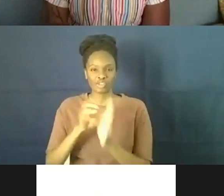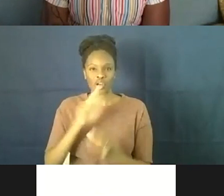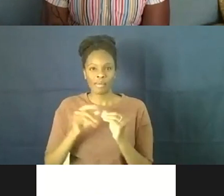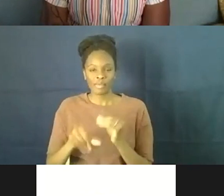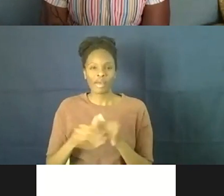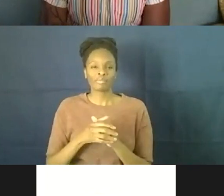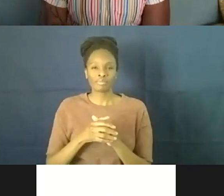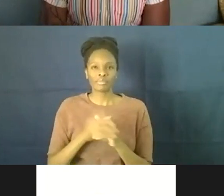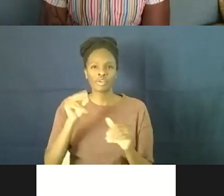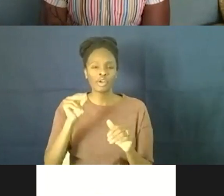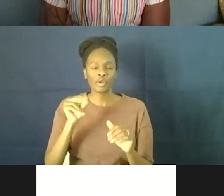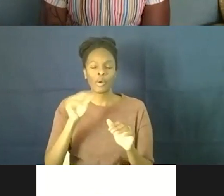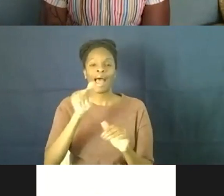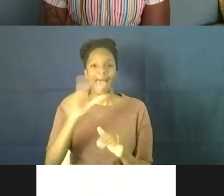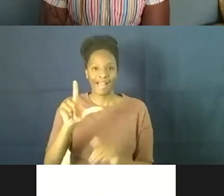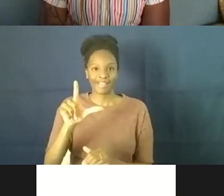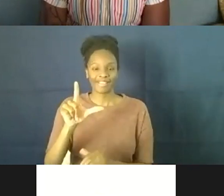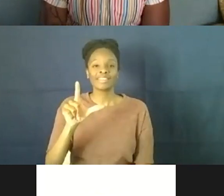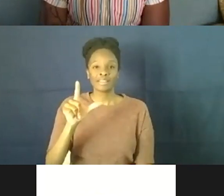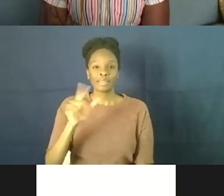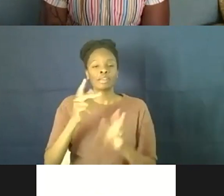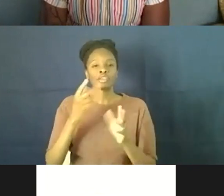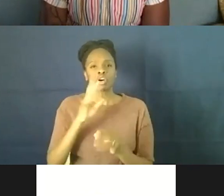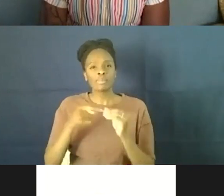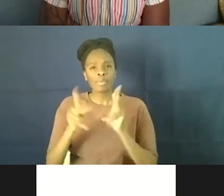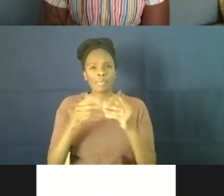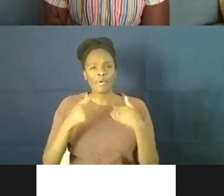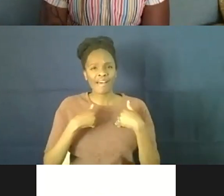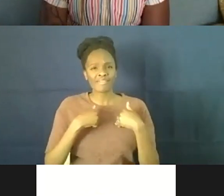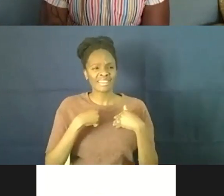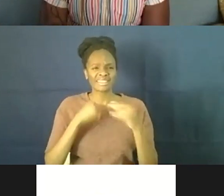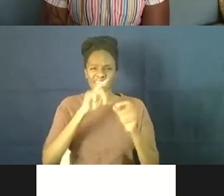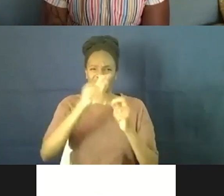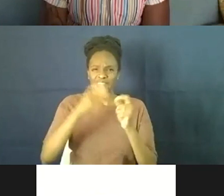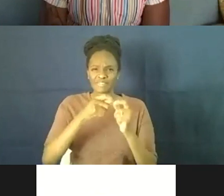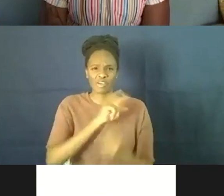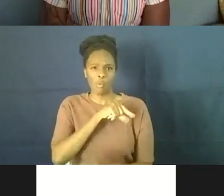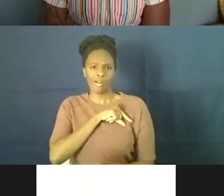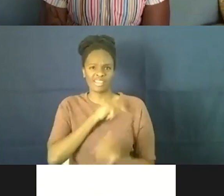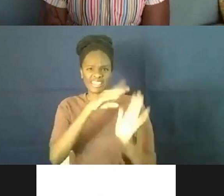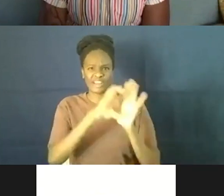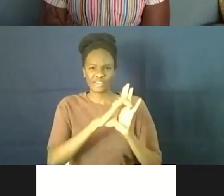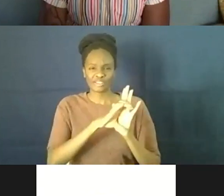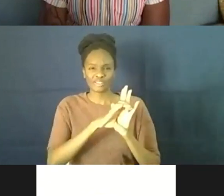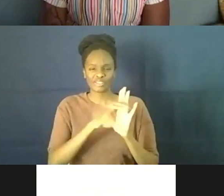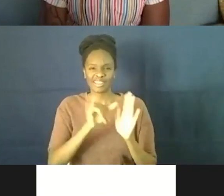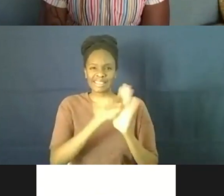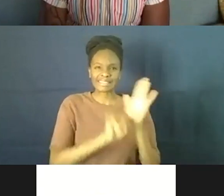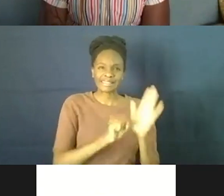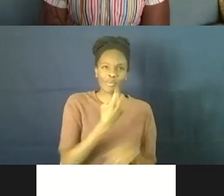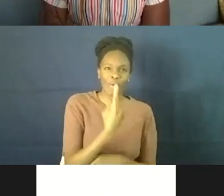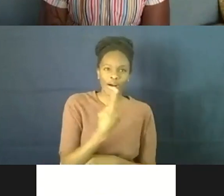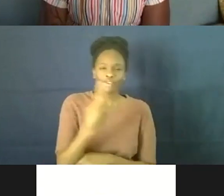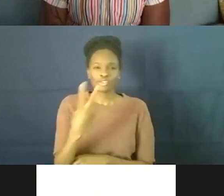like people, when he talks about people having these characteristics so unlike what we've seen in season 1 and 2. And it was sort of like, you know, like